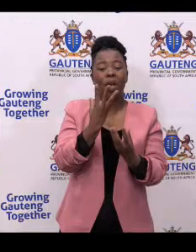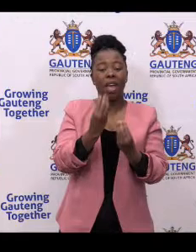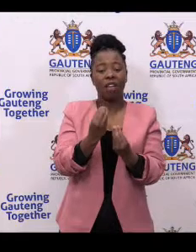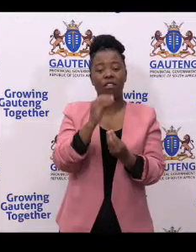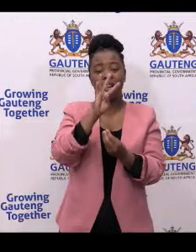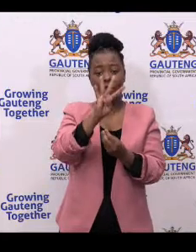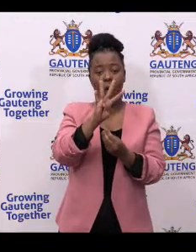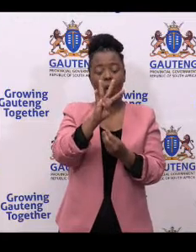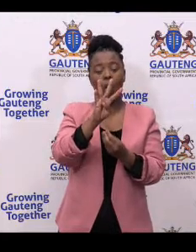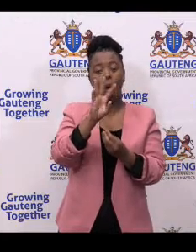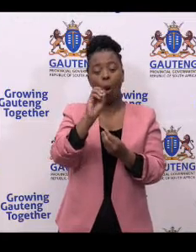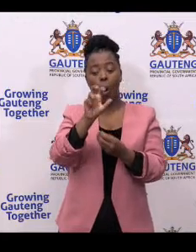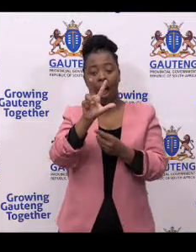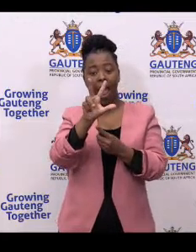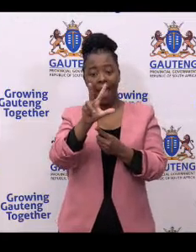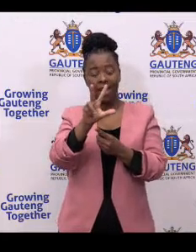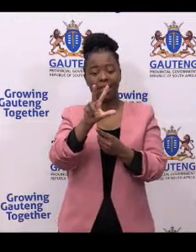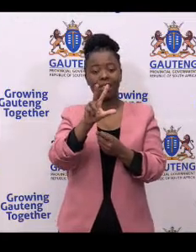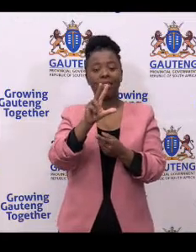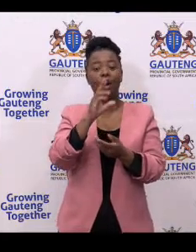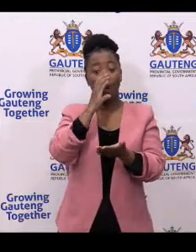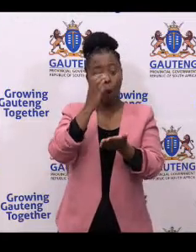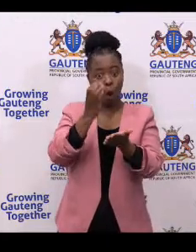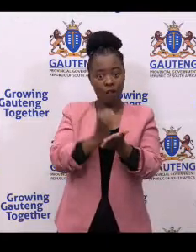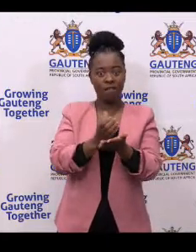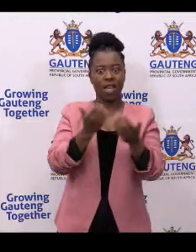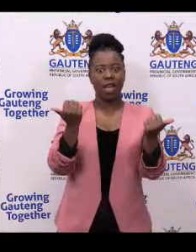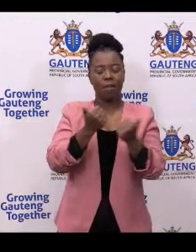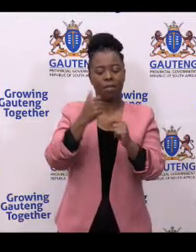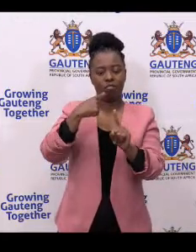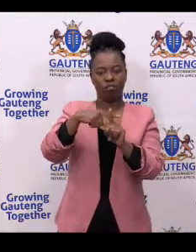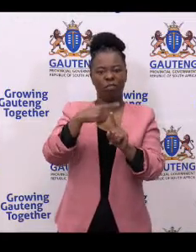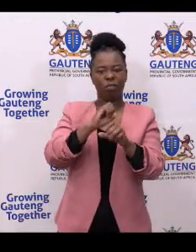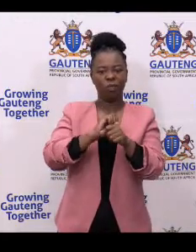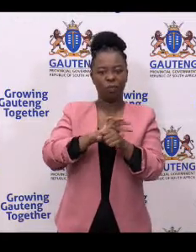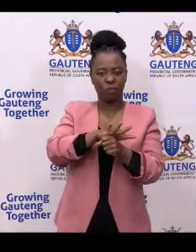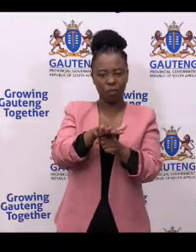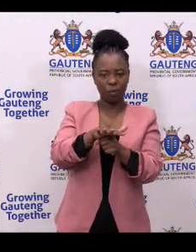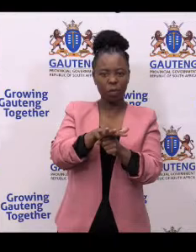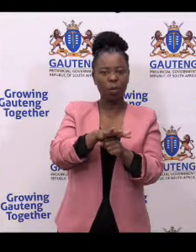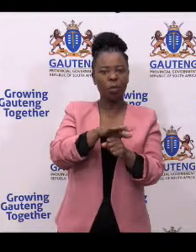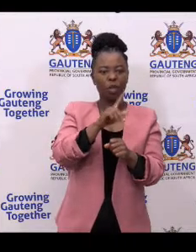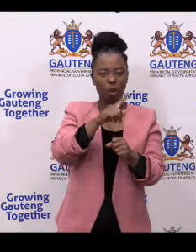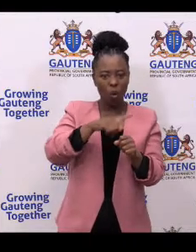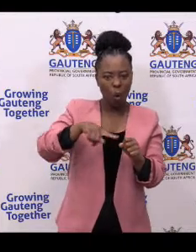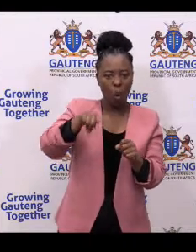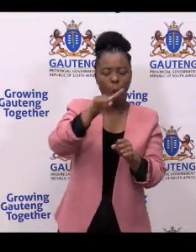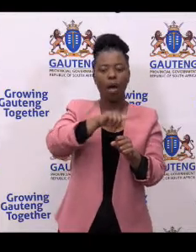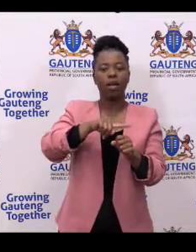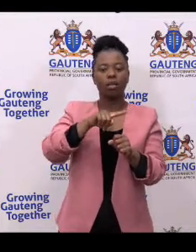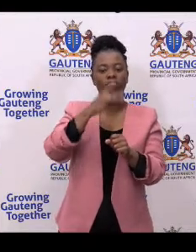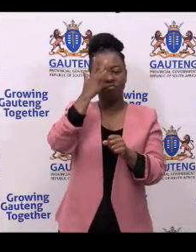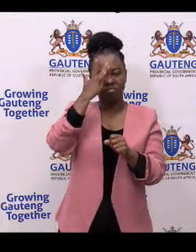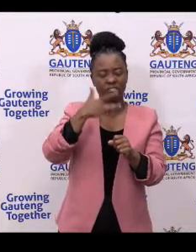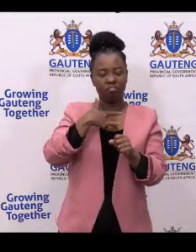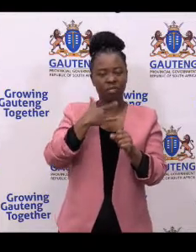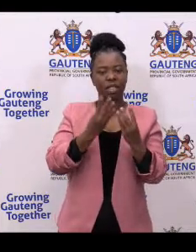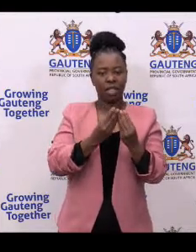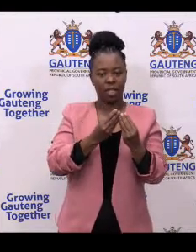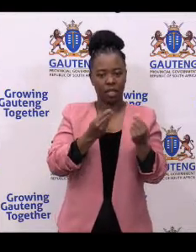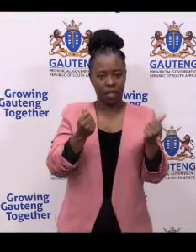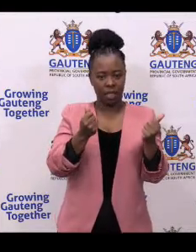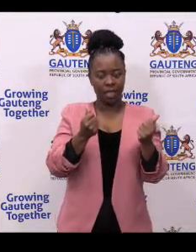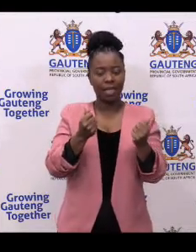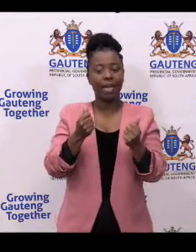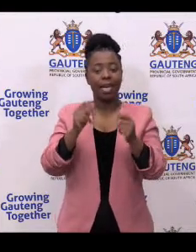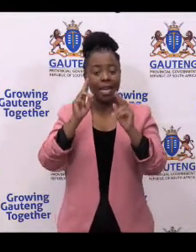so confirmed cases, with almost half of that of those patients having been recovered. And our number of deaths